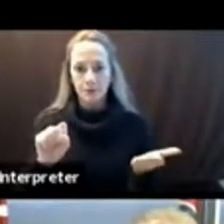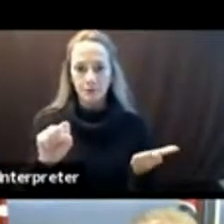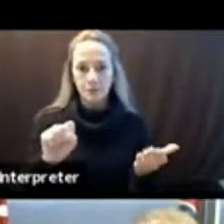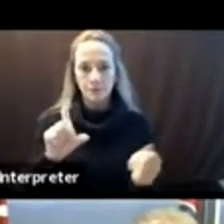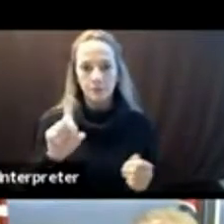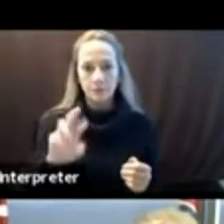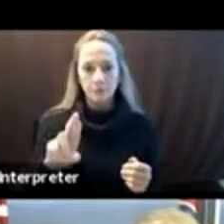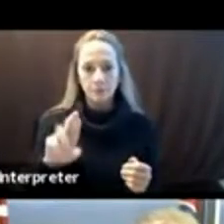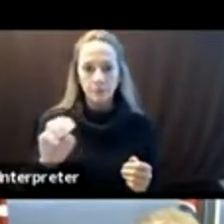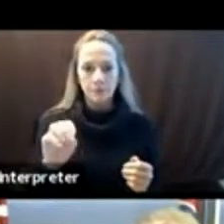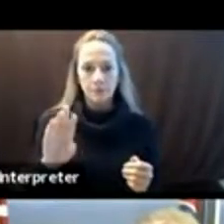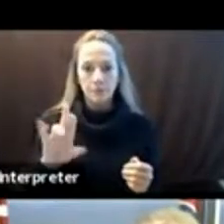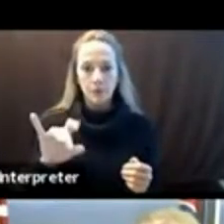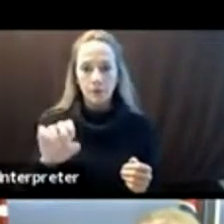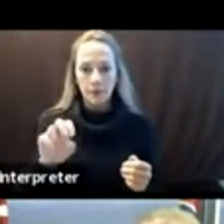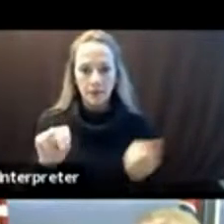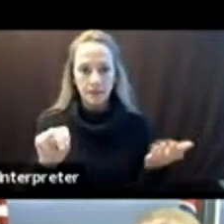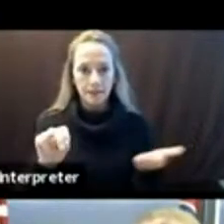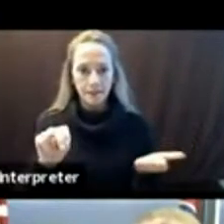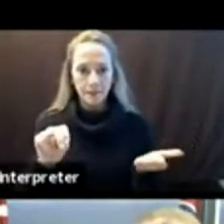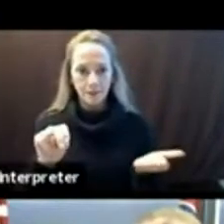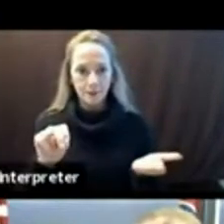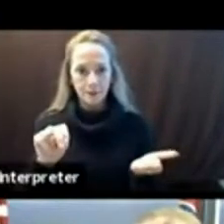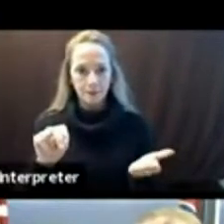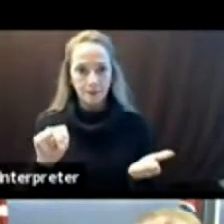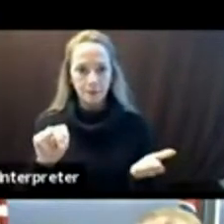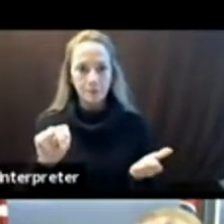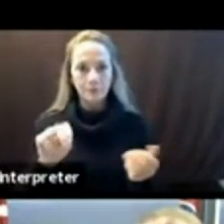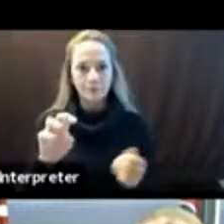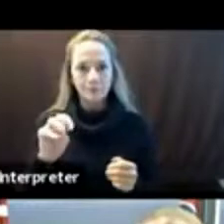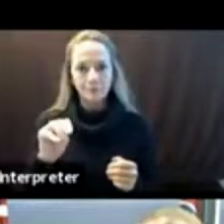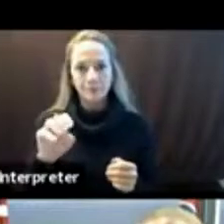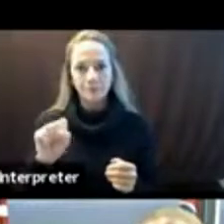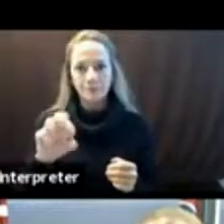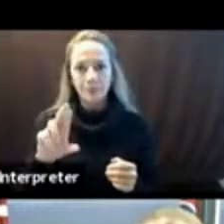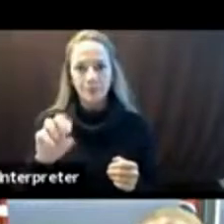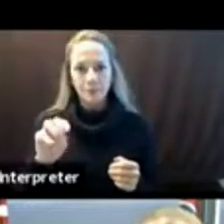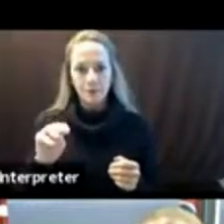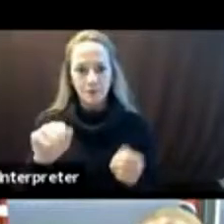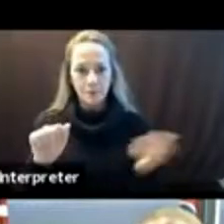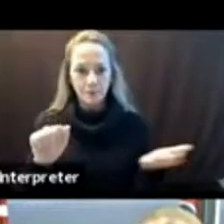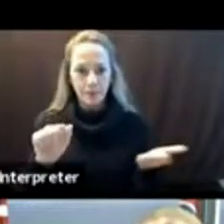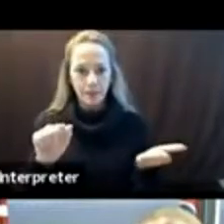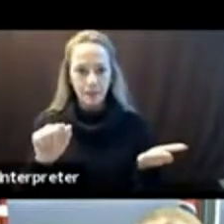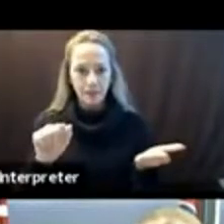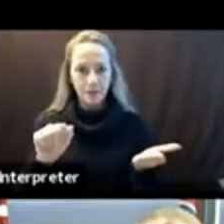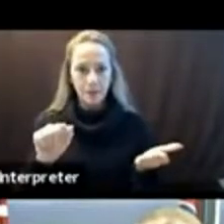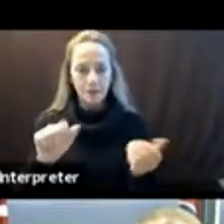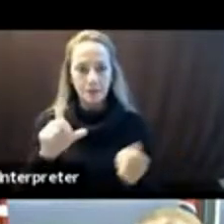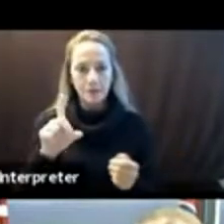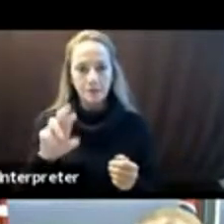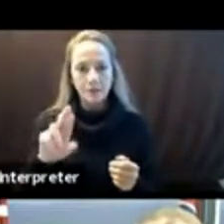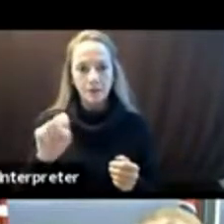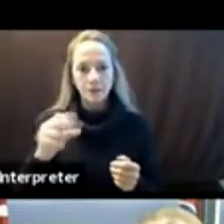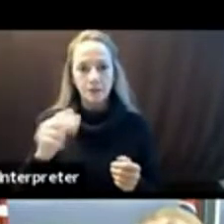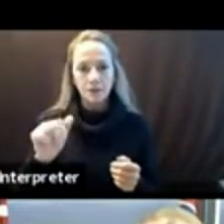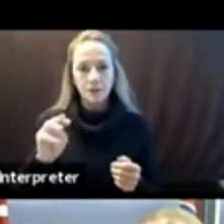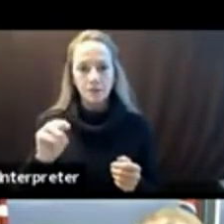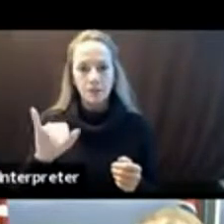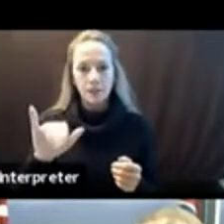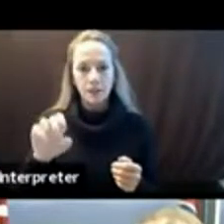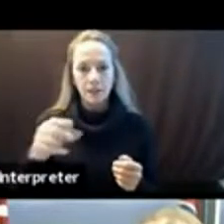Dr. O'Brien? Here. Ms. Roma? Here. Dr. Shamia?